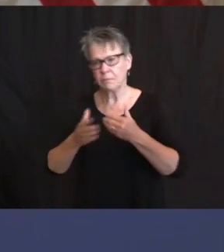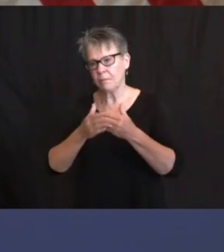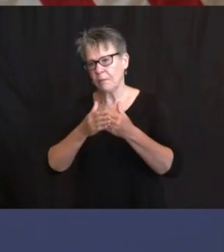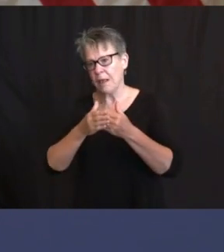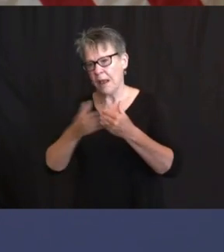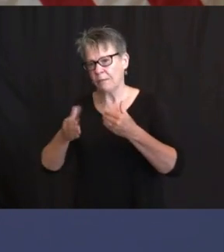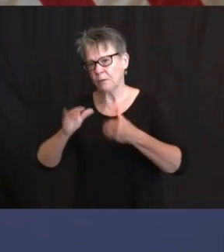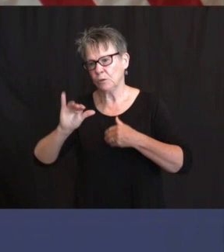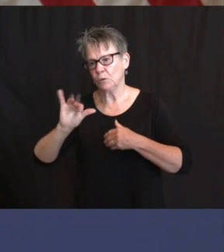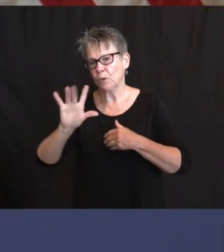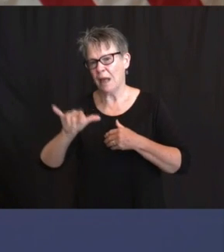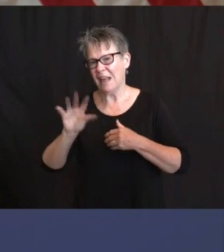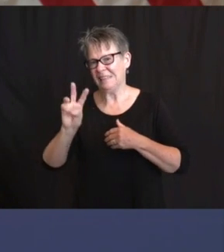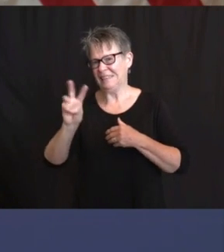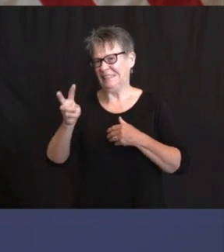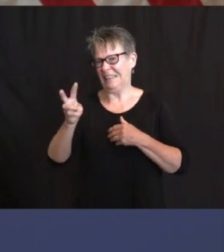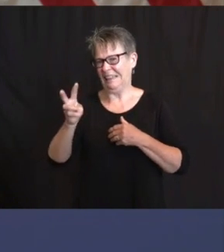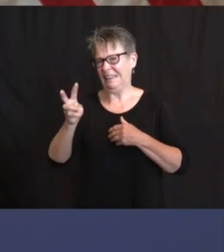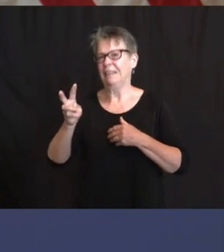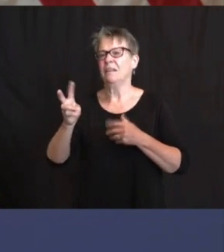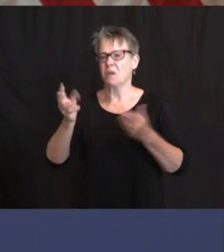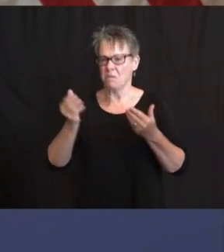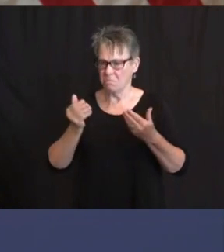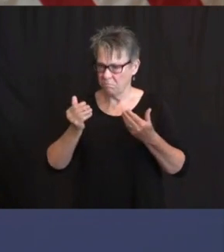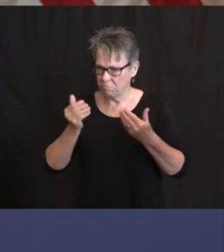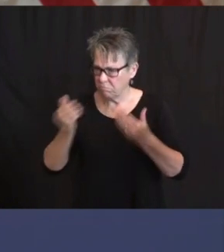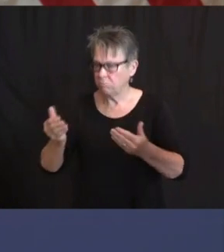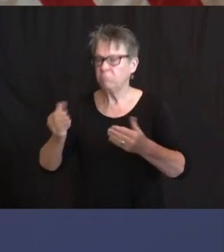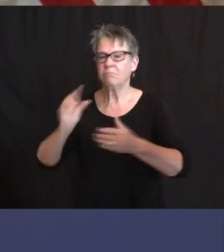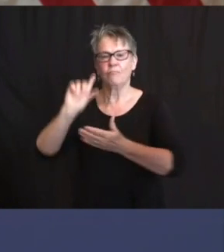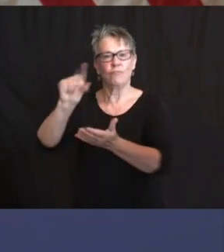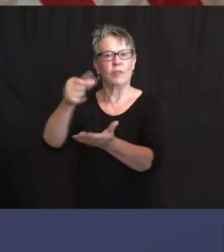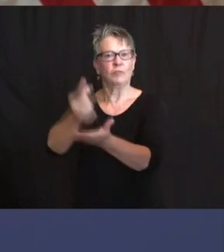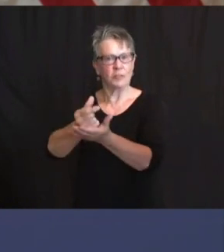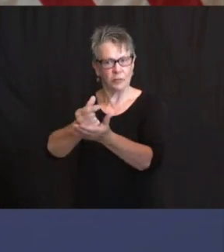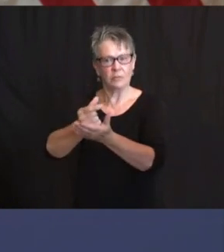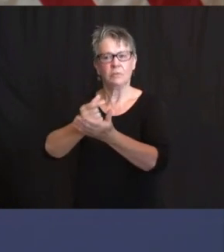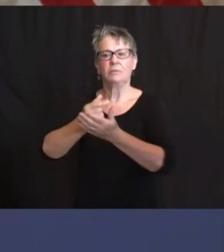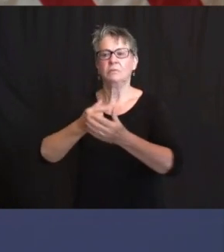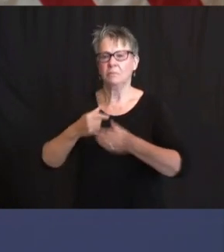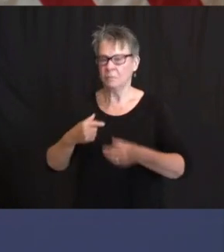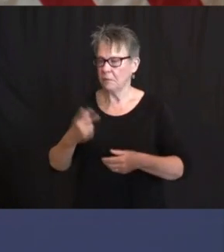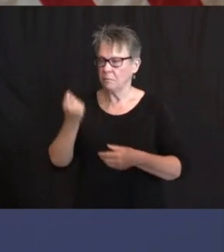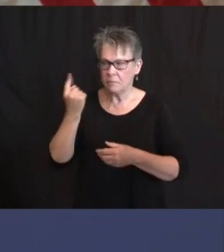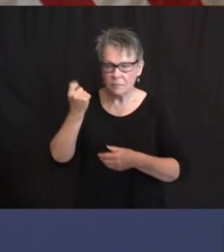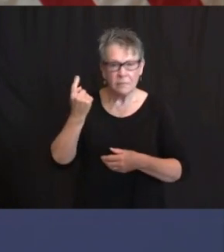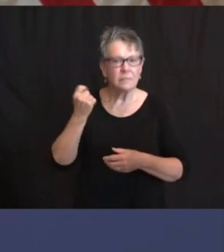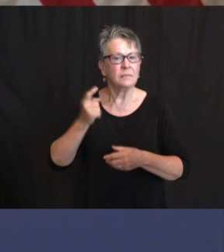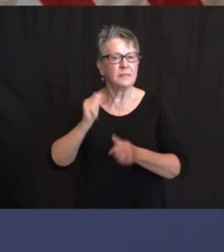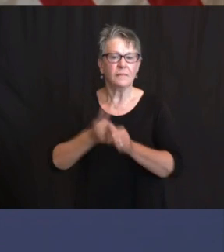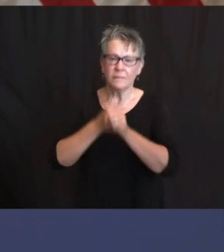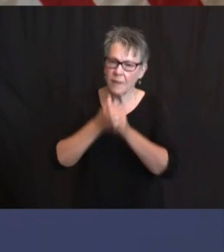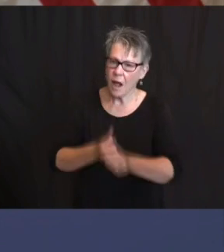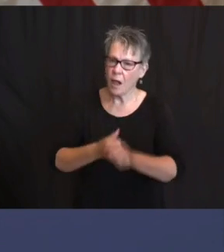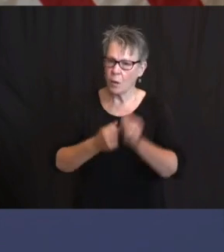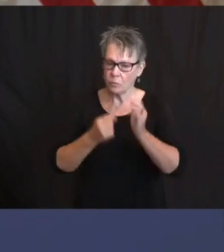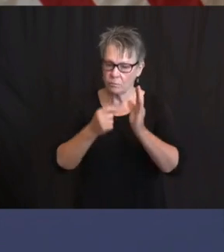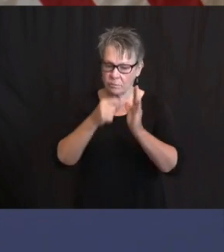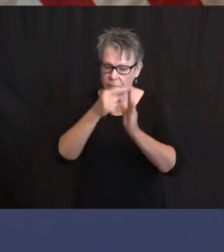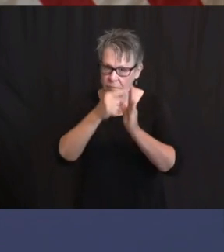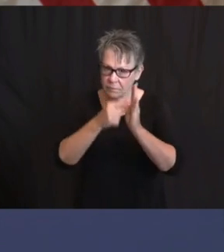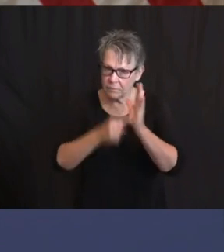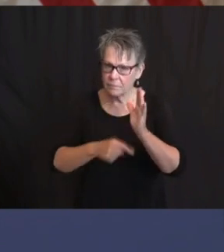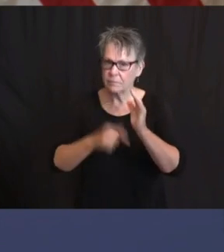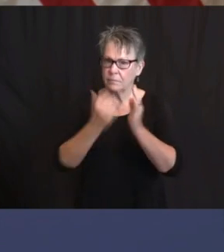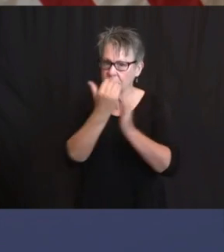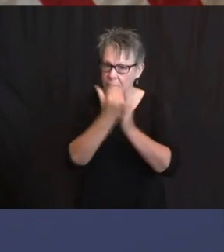ceremony complies with applicable requirements for gathering, including addressing social distancing. And that form must be submitted no more than 7